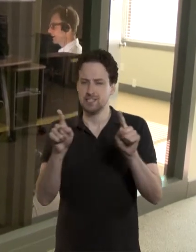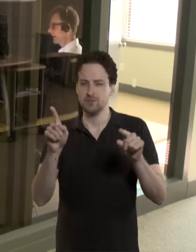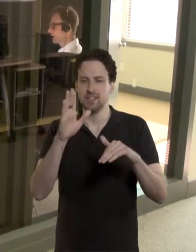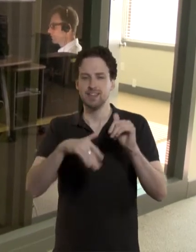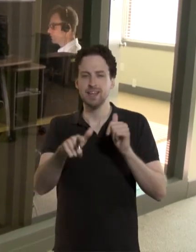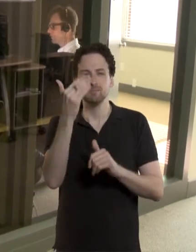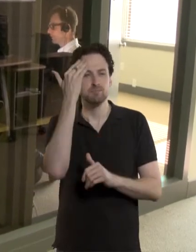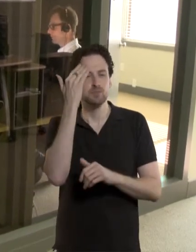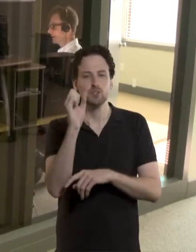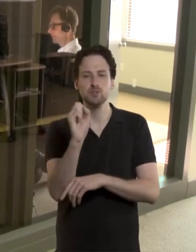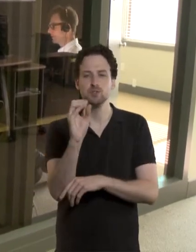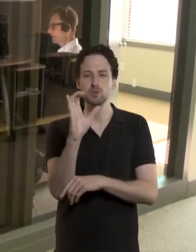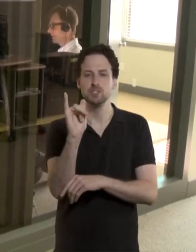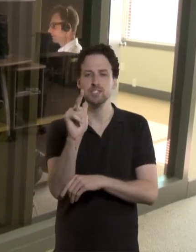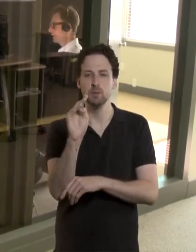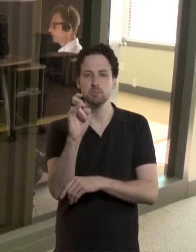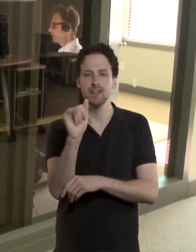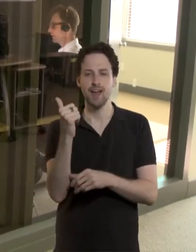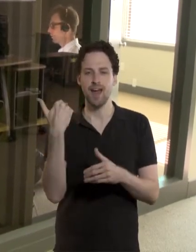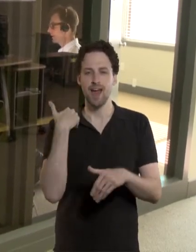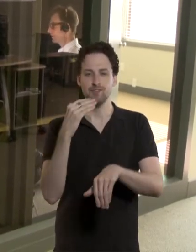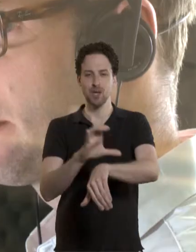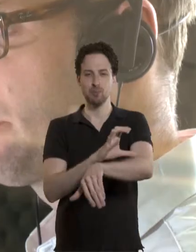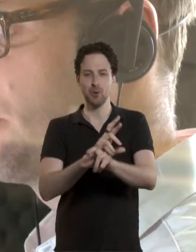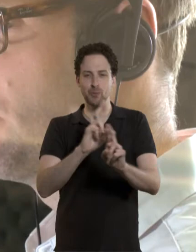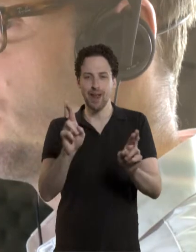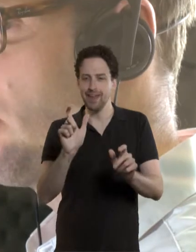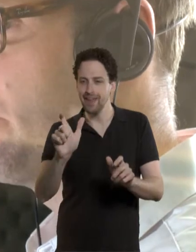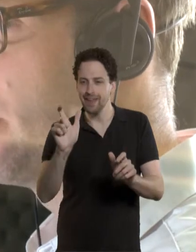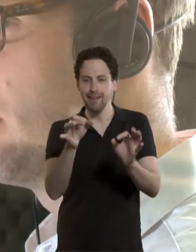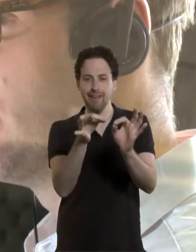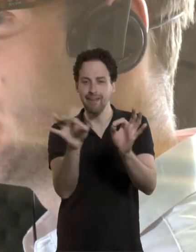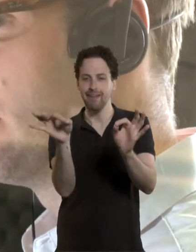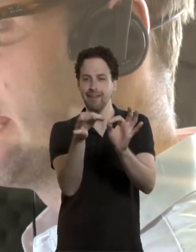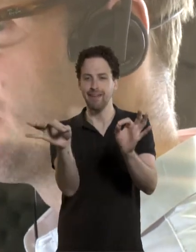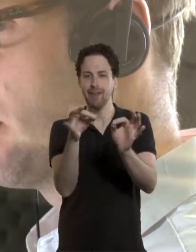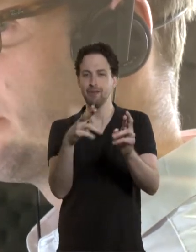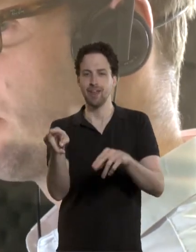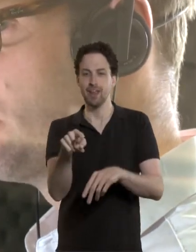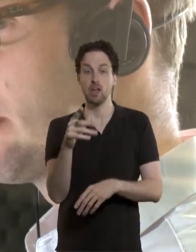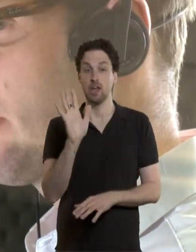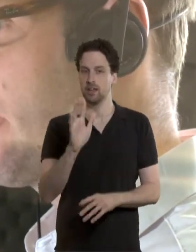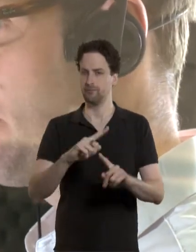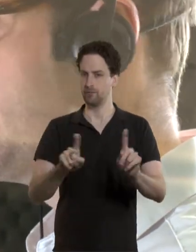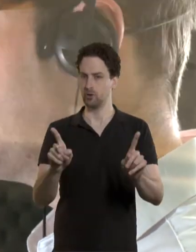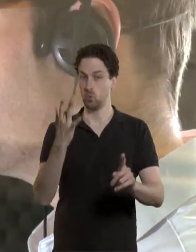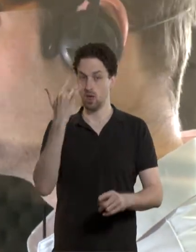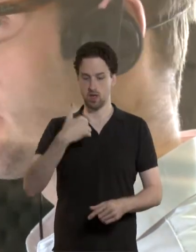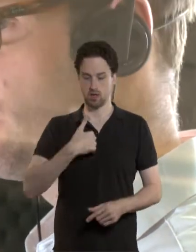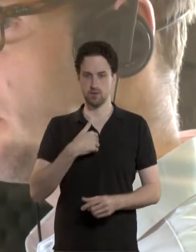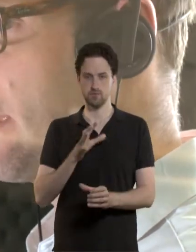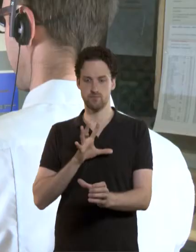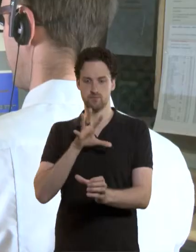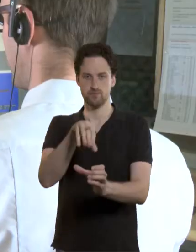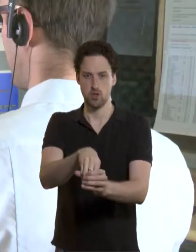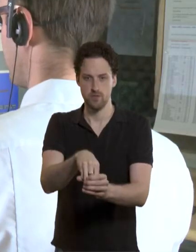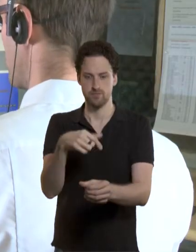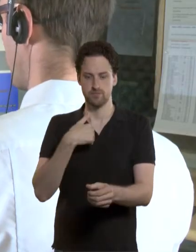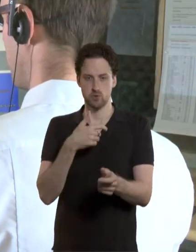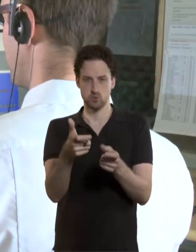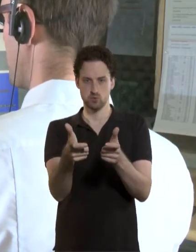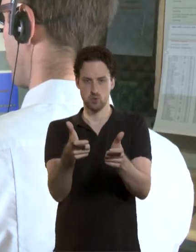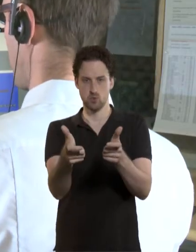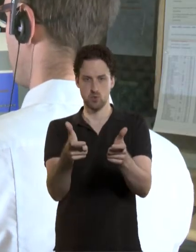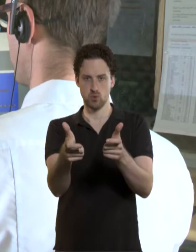the computer-generated captions using voice recognition on some social media sites. Because a person controls the process